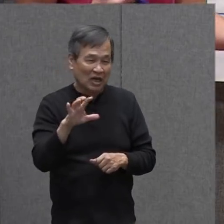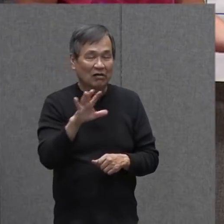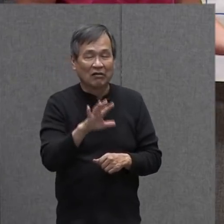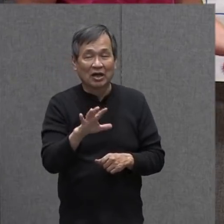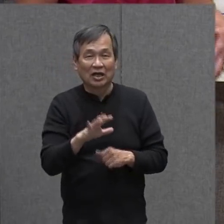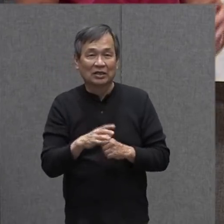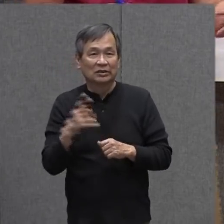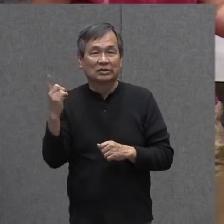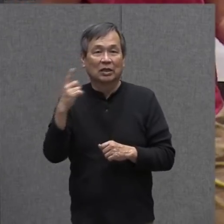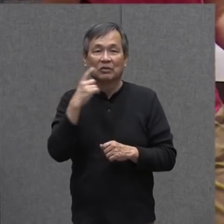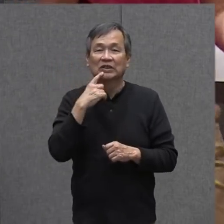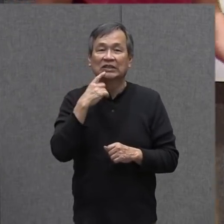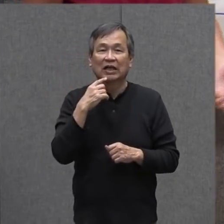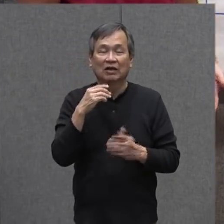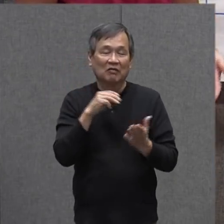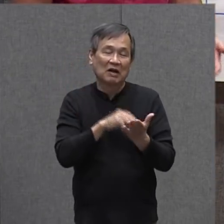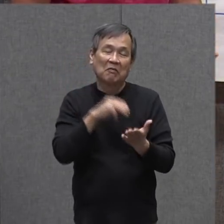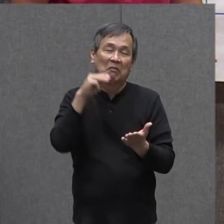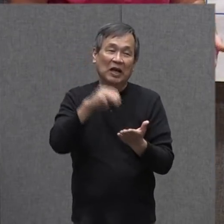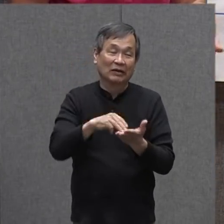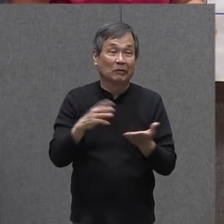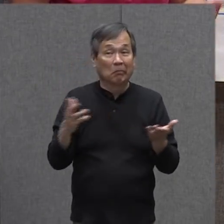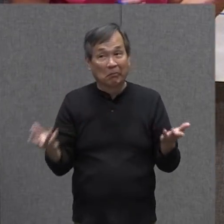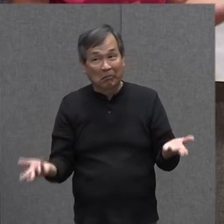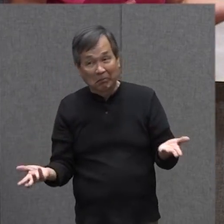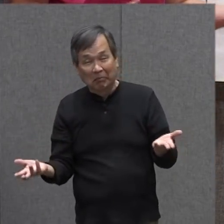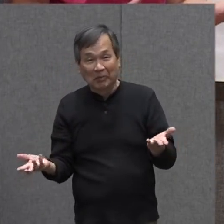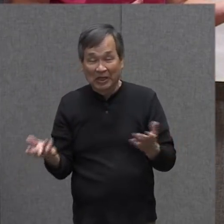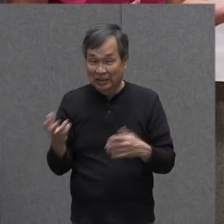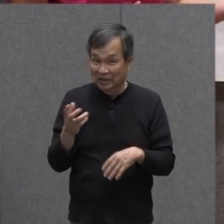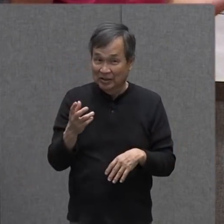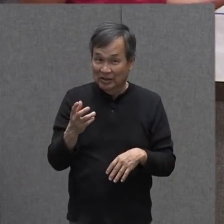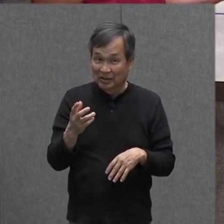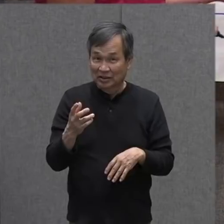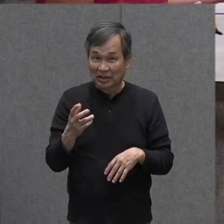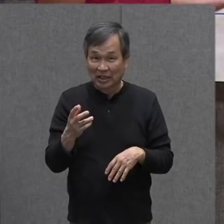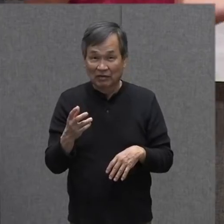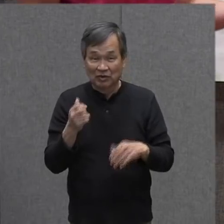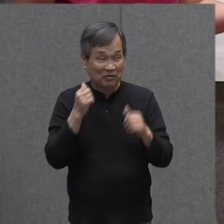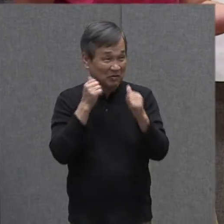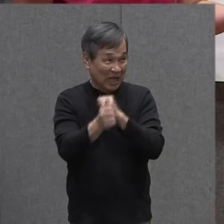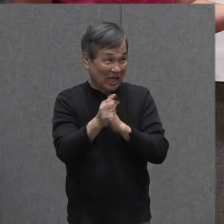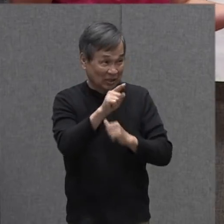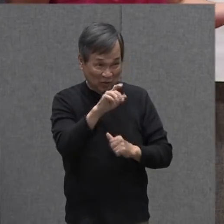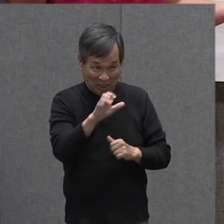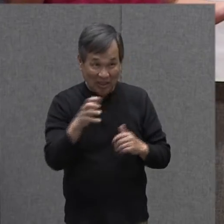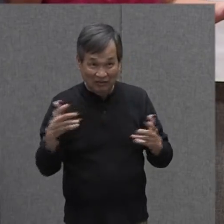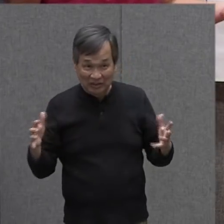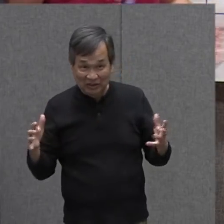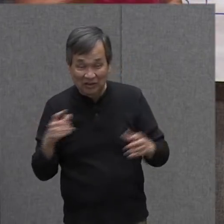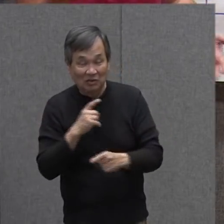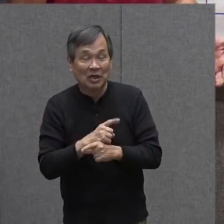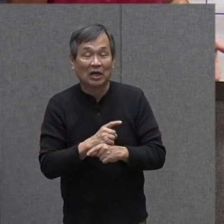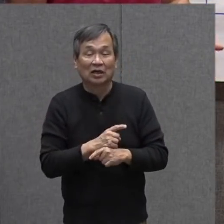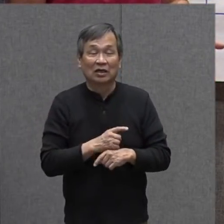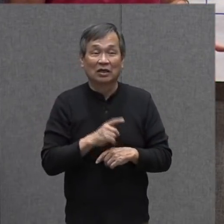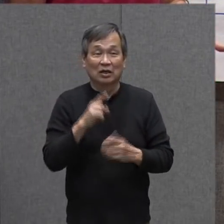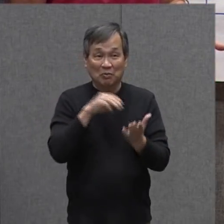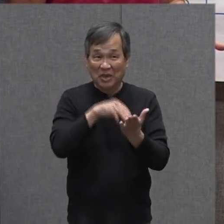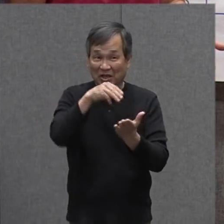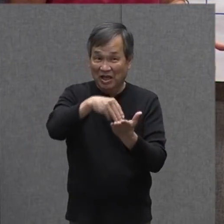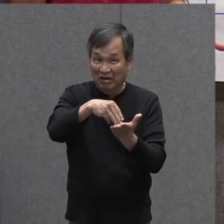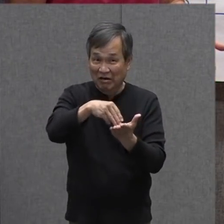many seeds would he have after 10 years? I had left this work with you to try to figure it out on your